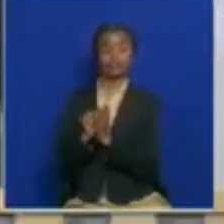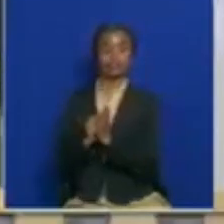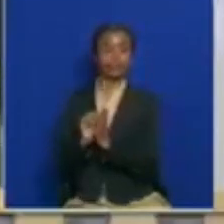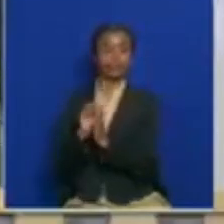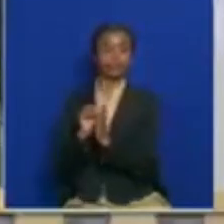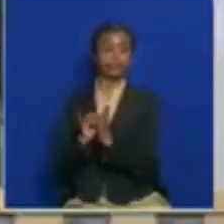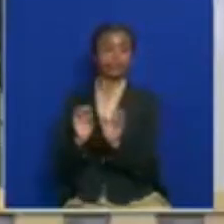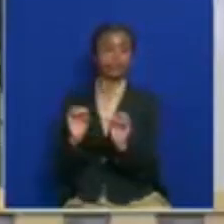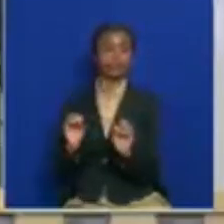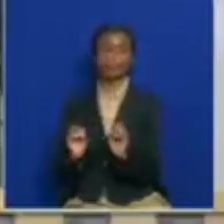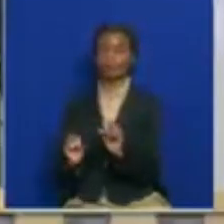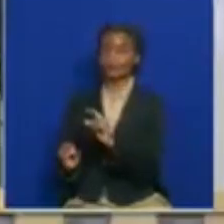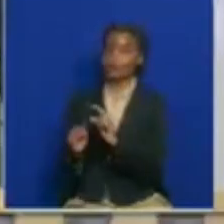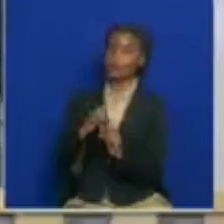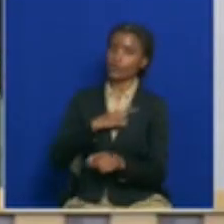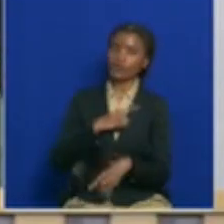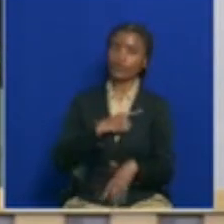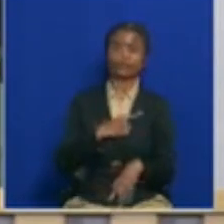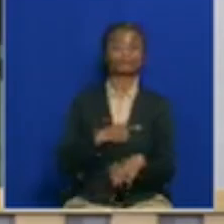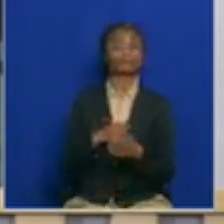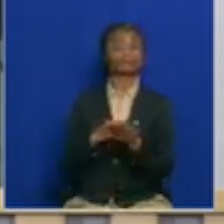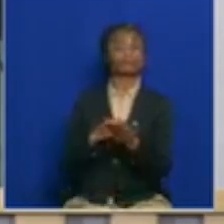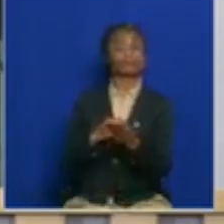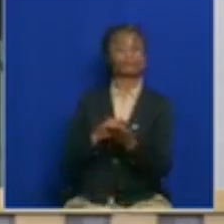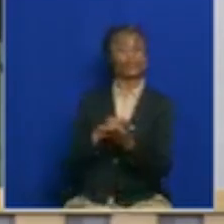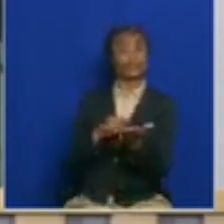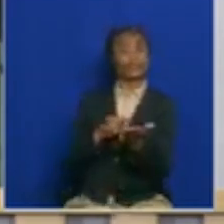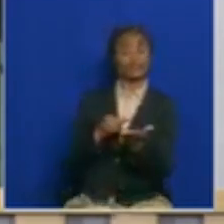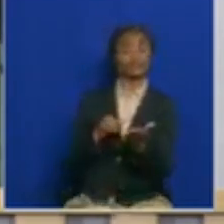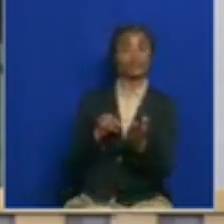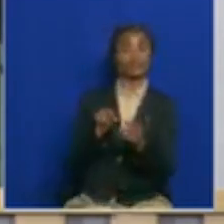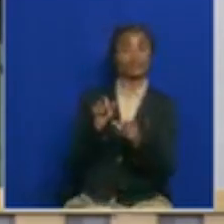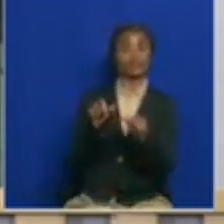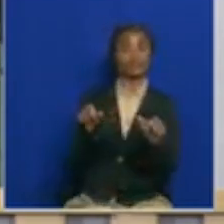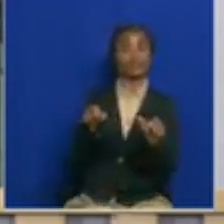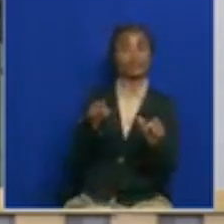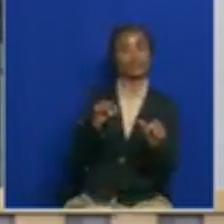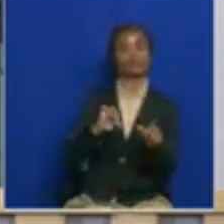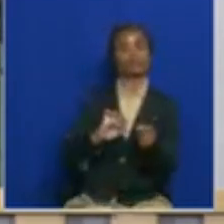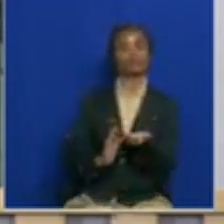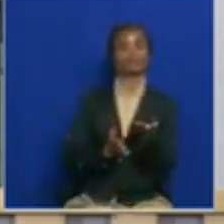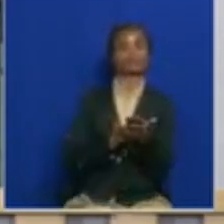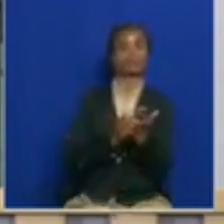are the people that will be added in the supplementary affidavit.